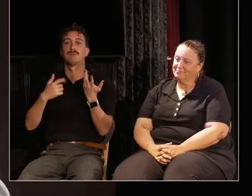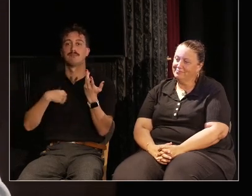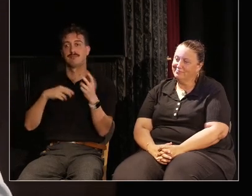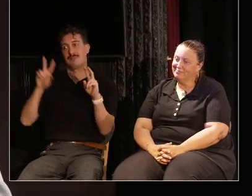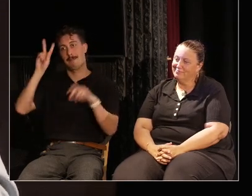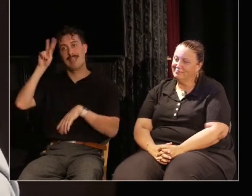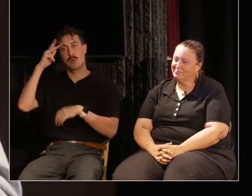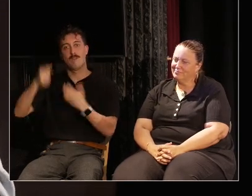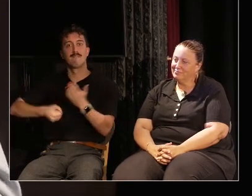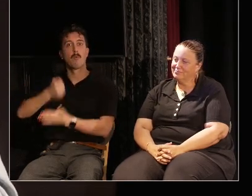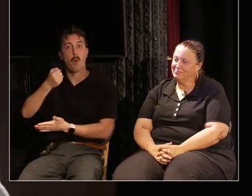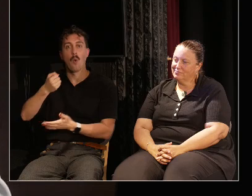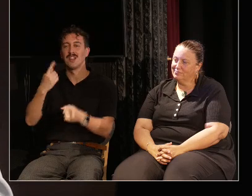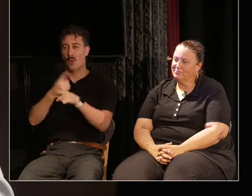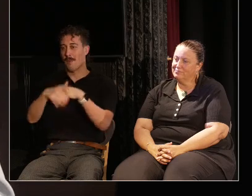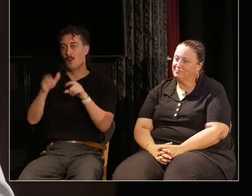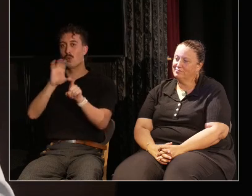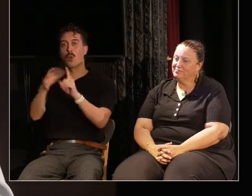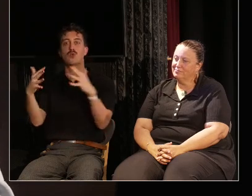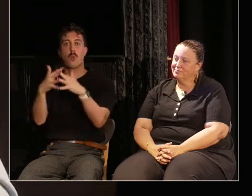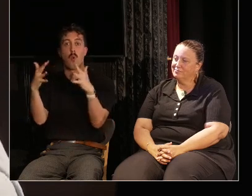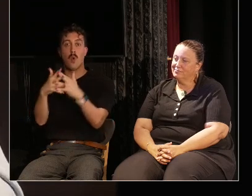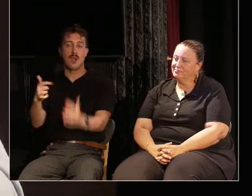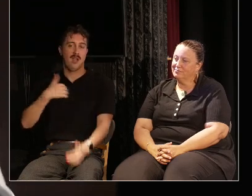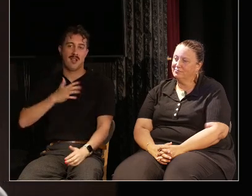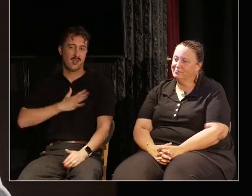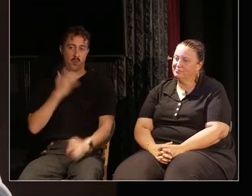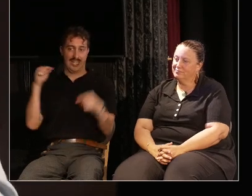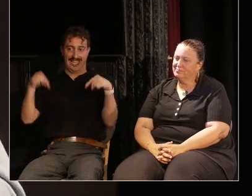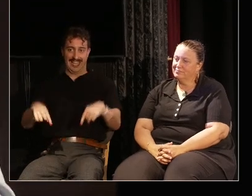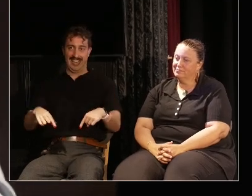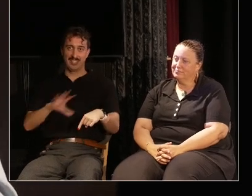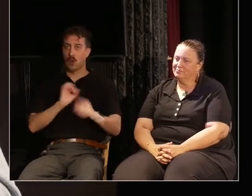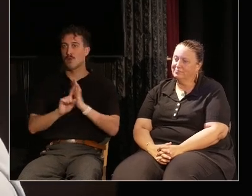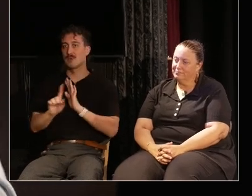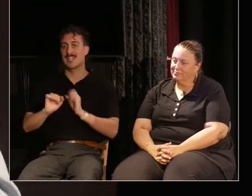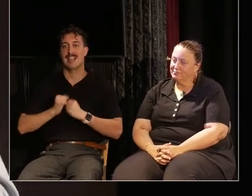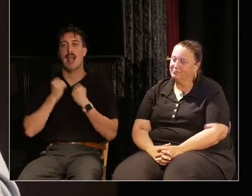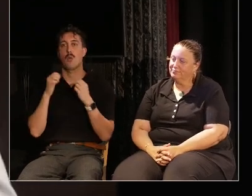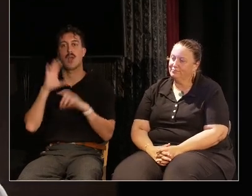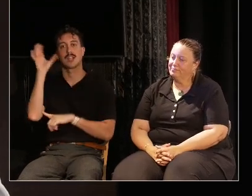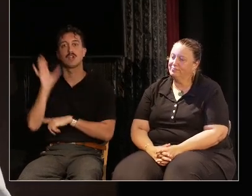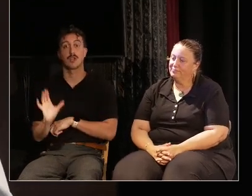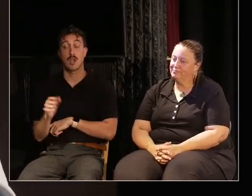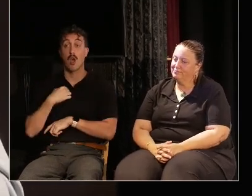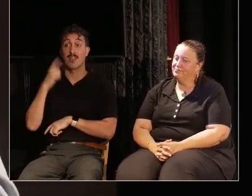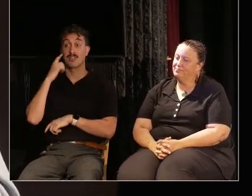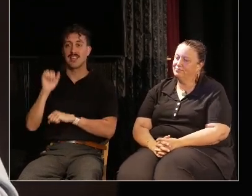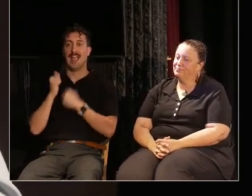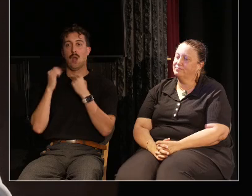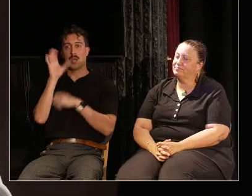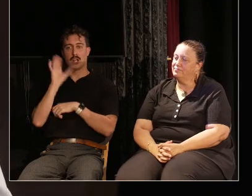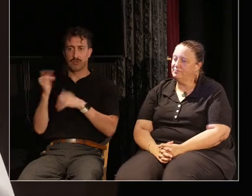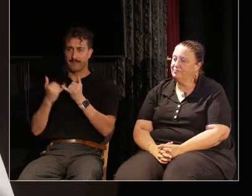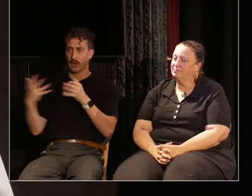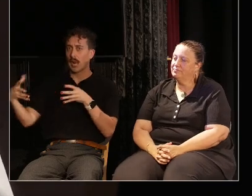about culture wars. We don't need that here, because that doesn't represent our country. I think our country is a very moderate and inclusive country, and we all